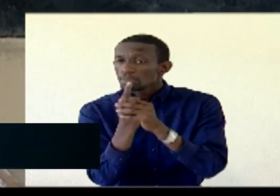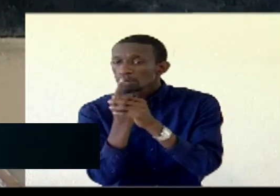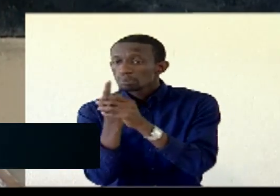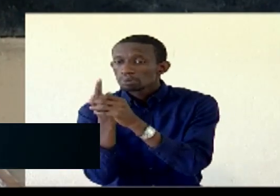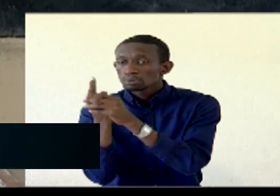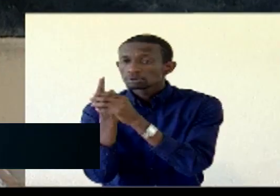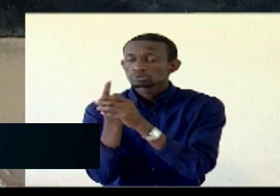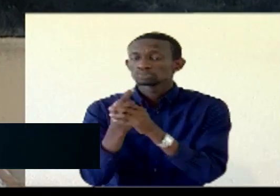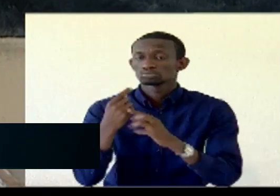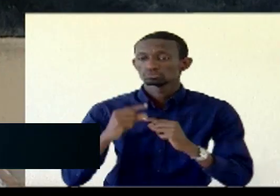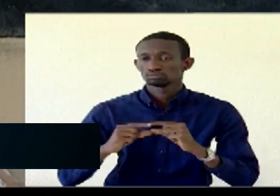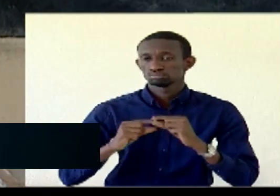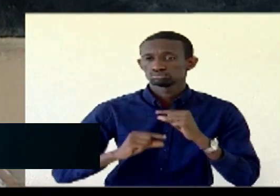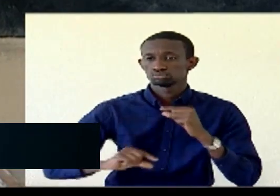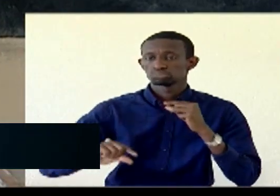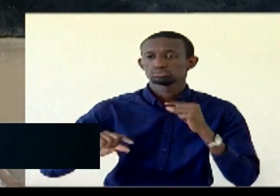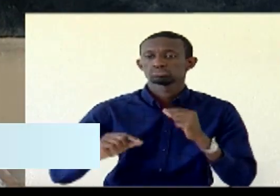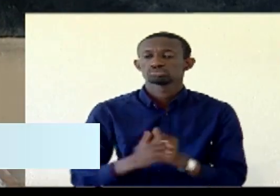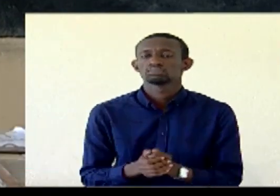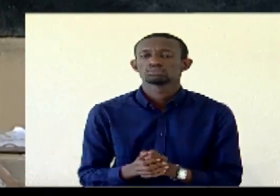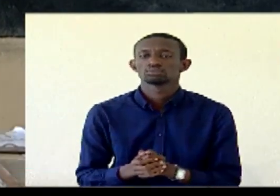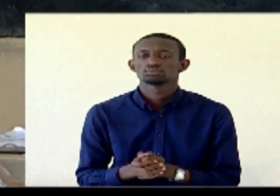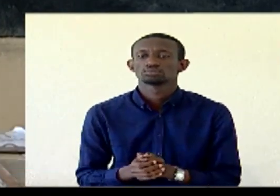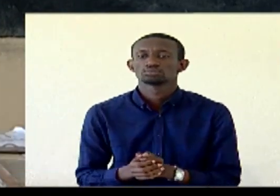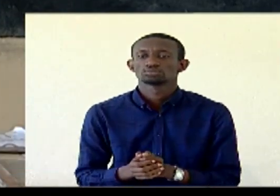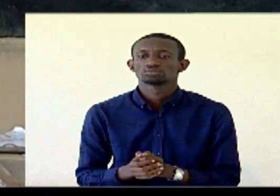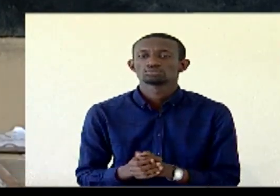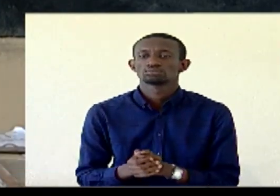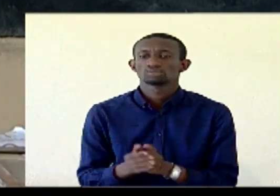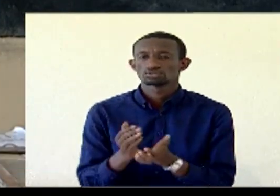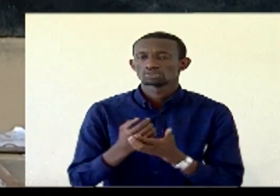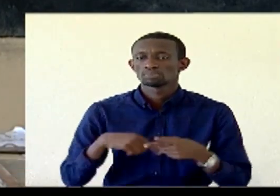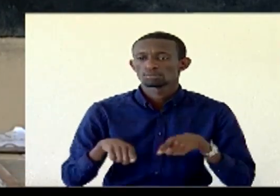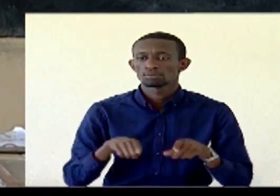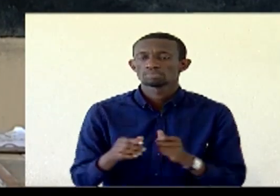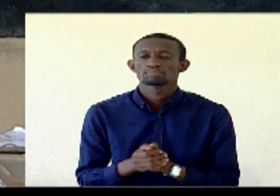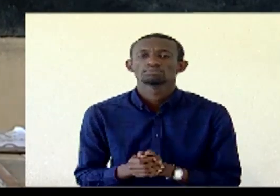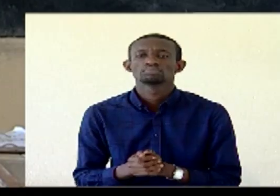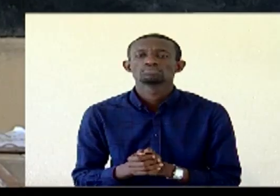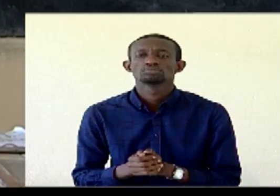urethra, and also the urinary system is also composed of